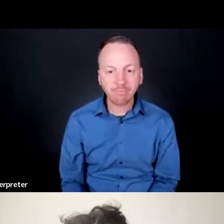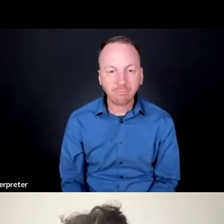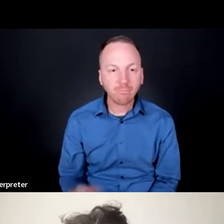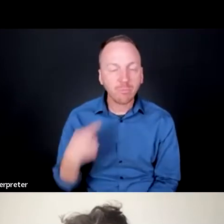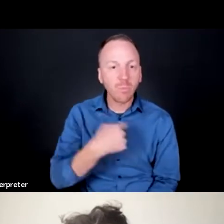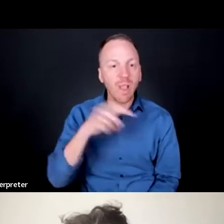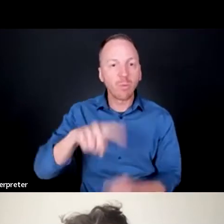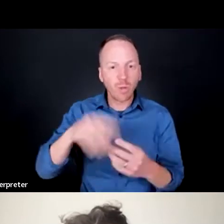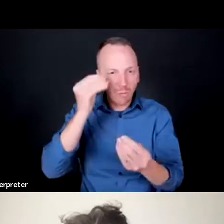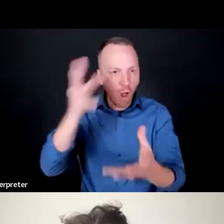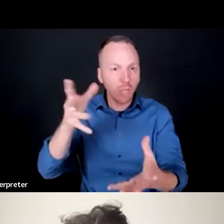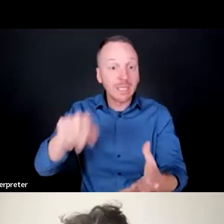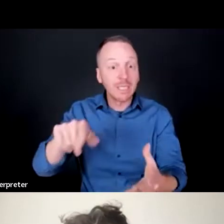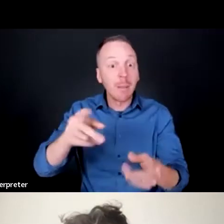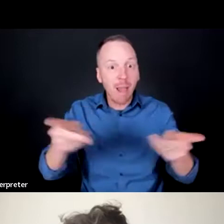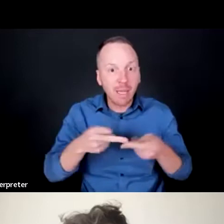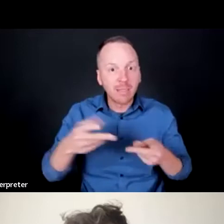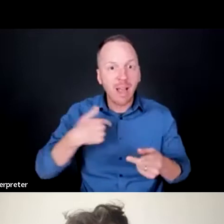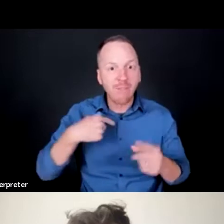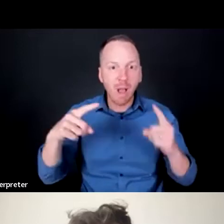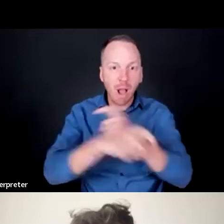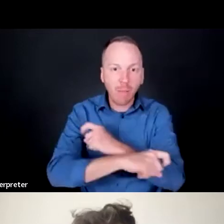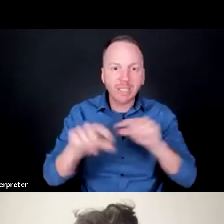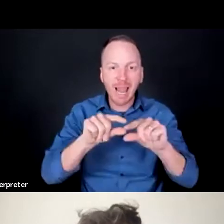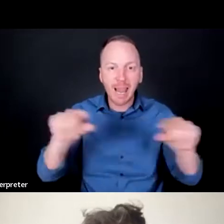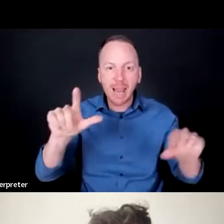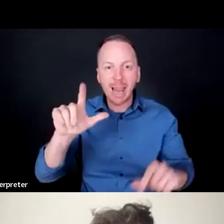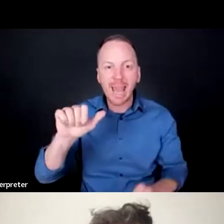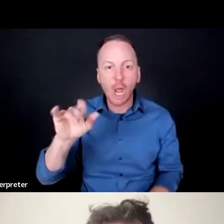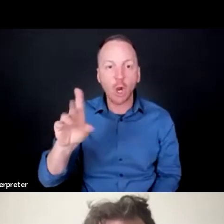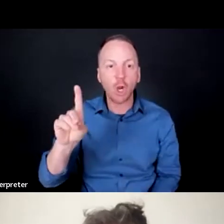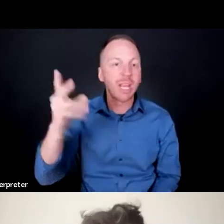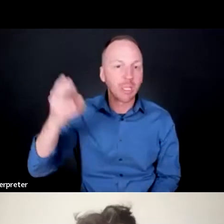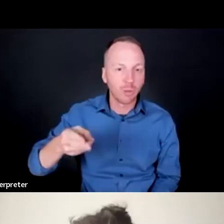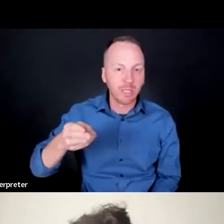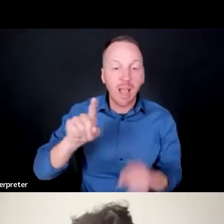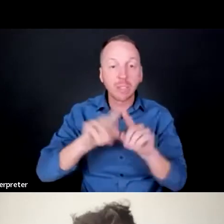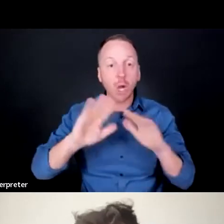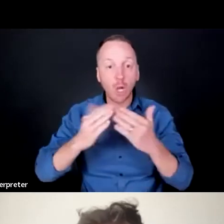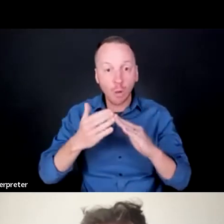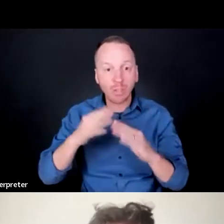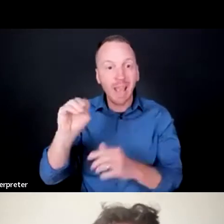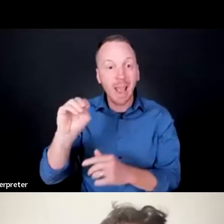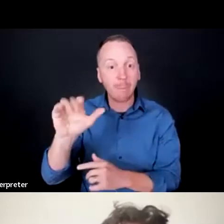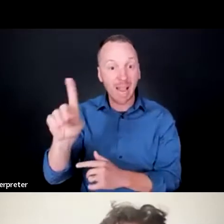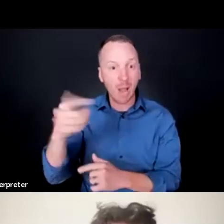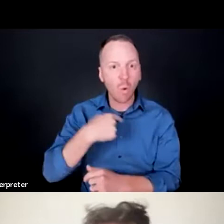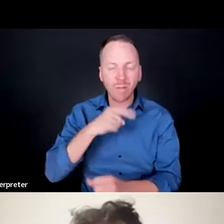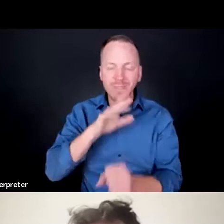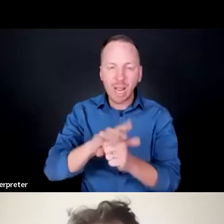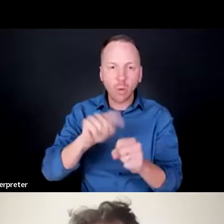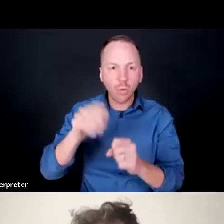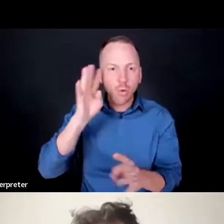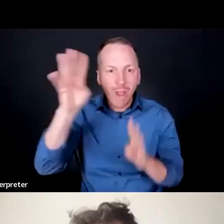We've got to acknowledge that these places have a complex and layered history. As a community such as MCAD that's dedicated to